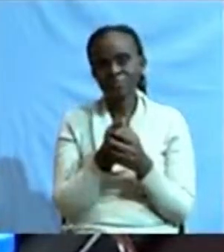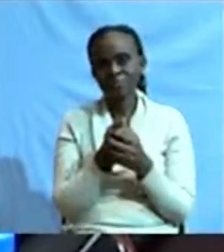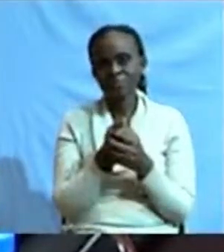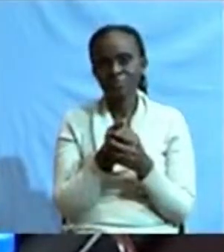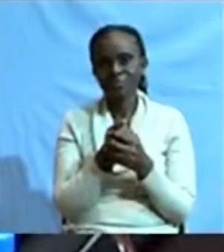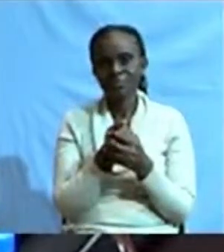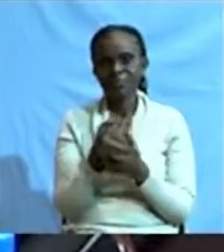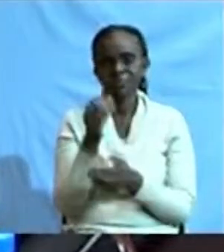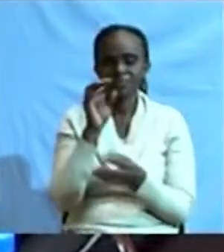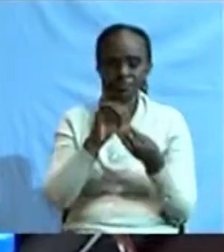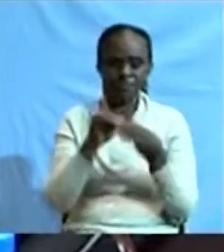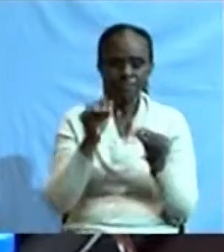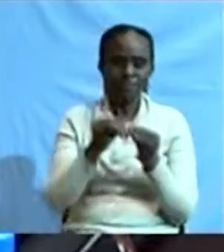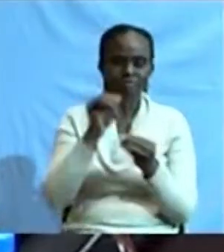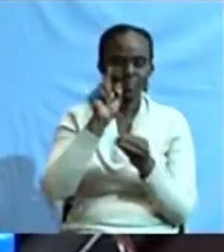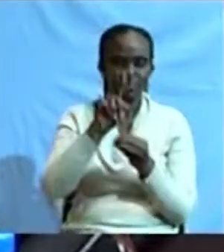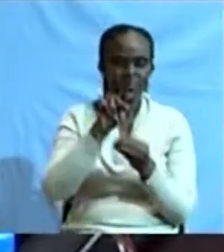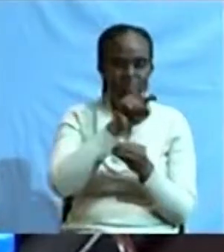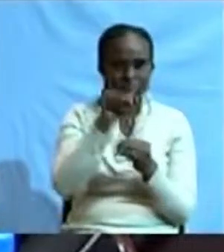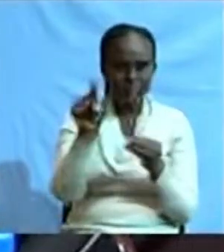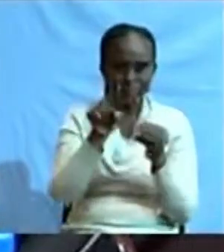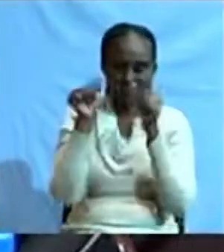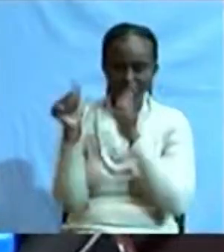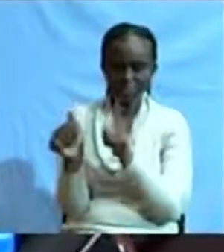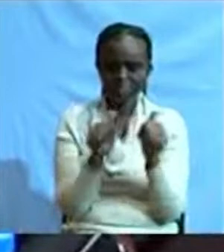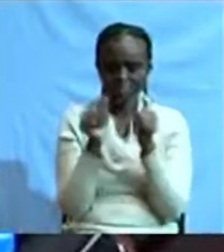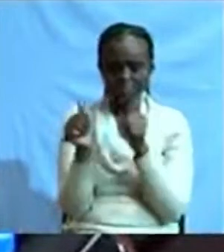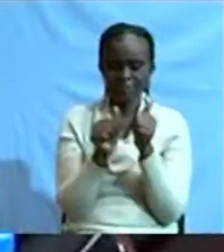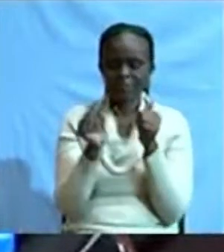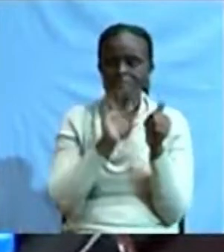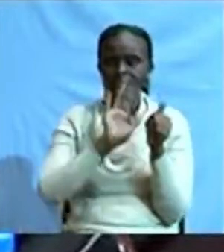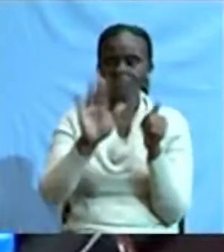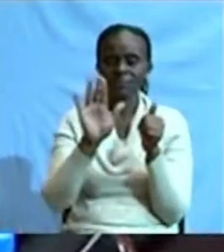appendices there on 1 is the action on